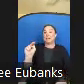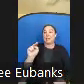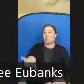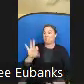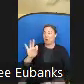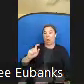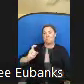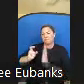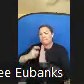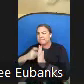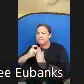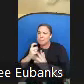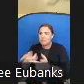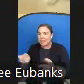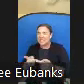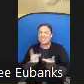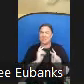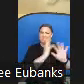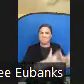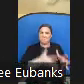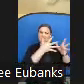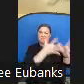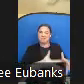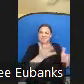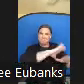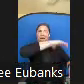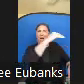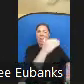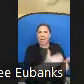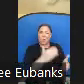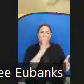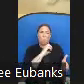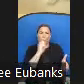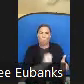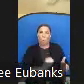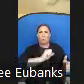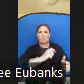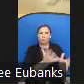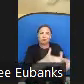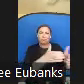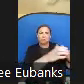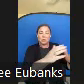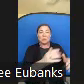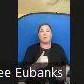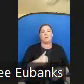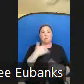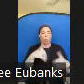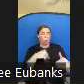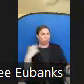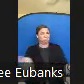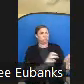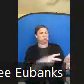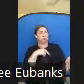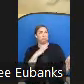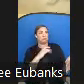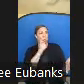and the piles of discarded wasters elevated well above the natural terrain can be really quite striking. I mean, just look at